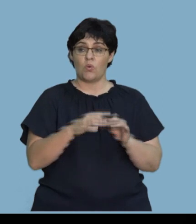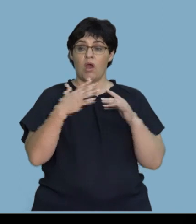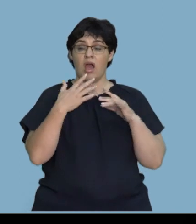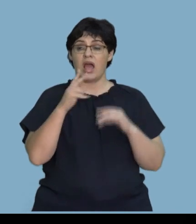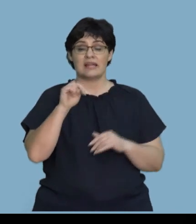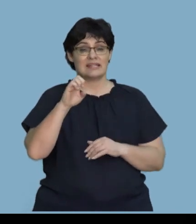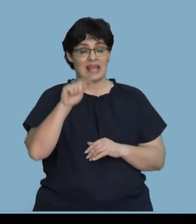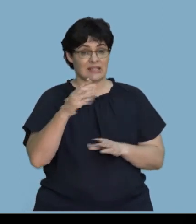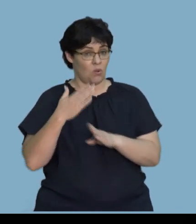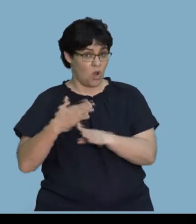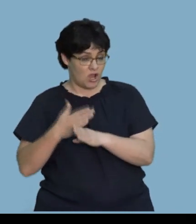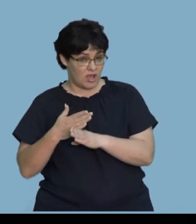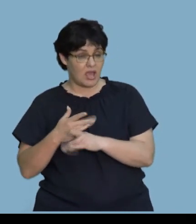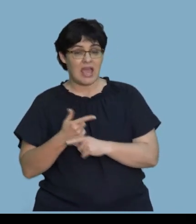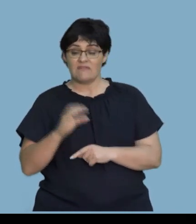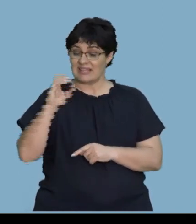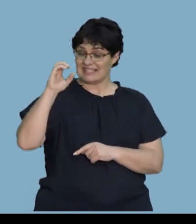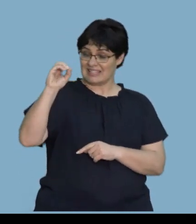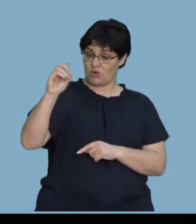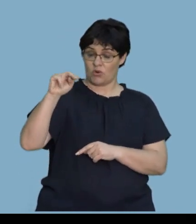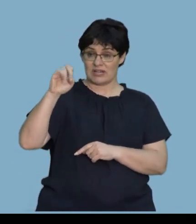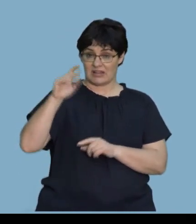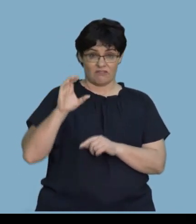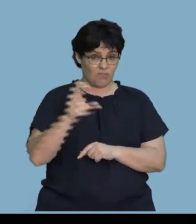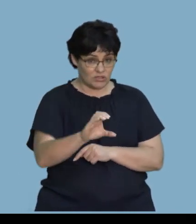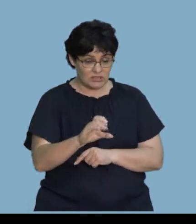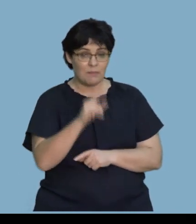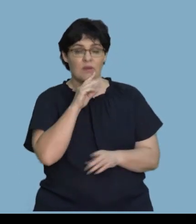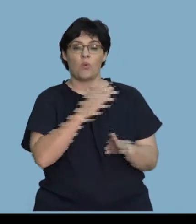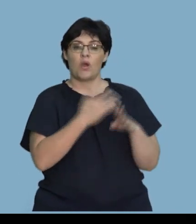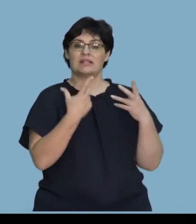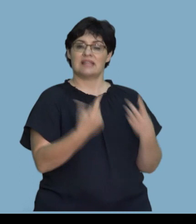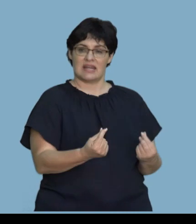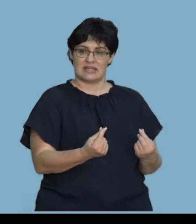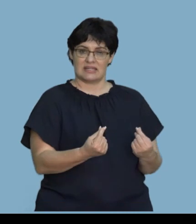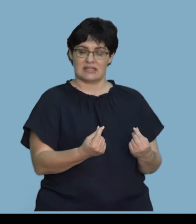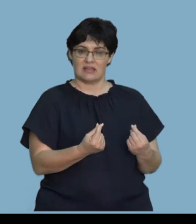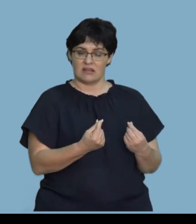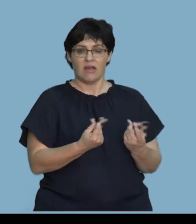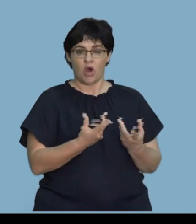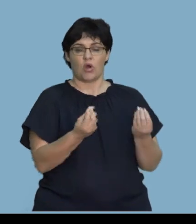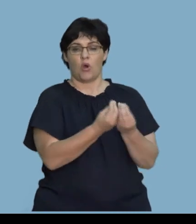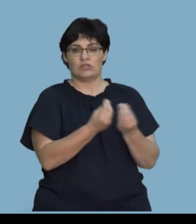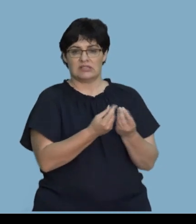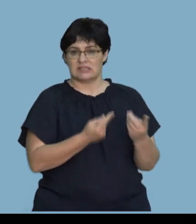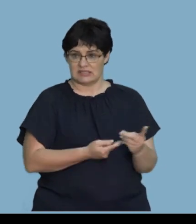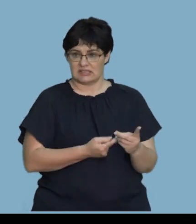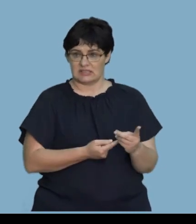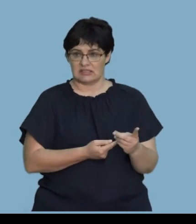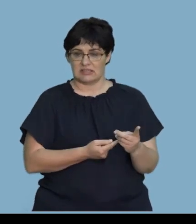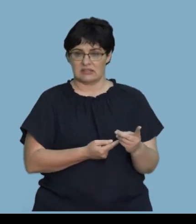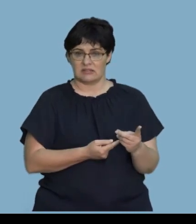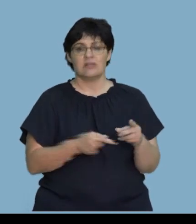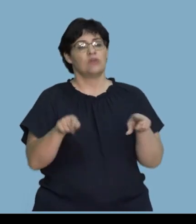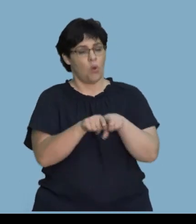done by the net force. So if there's a 0 net force, then it means the work done on the object, the work net done on the